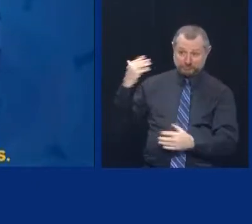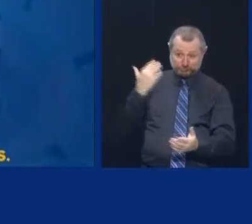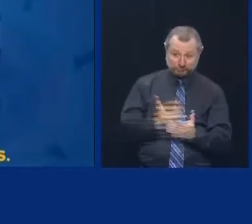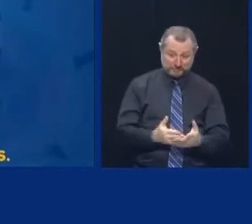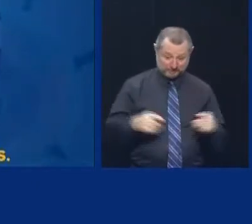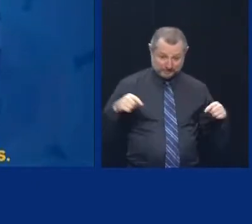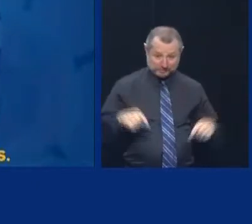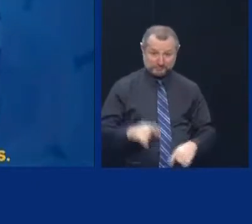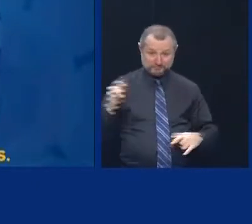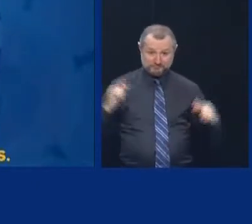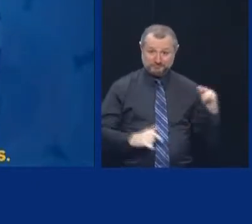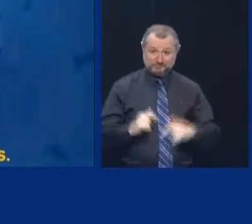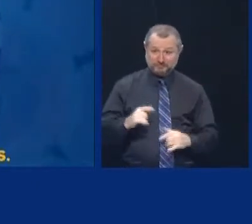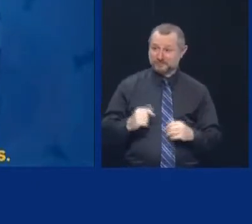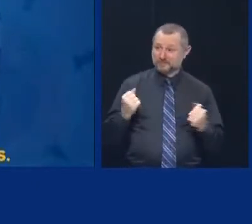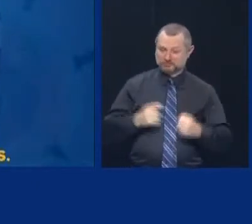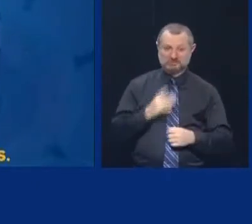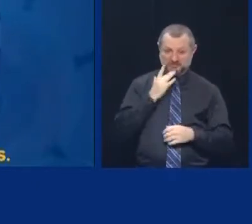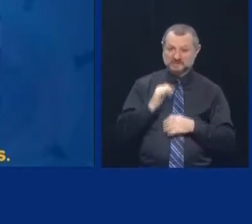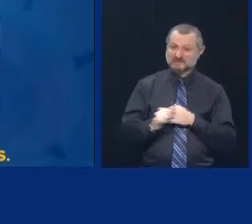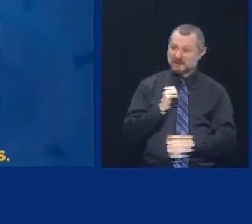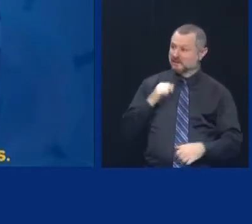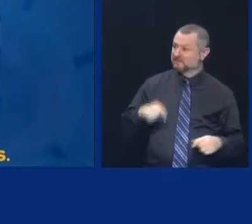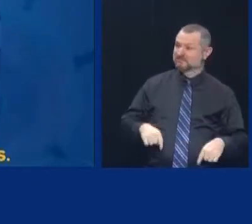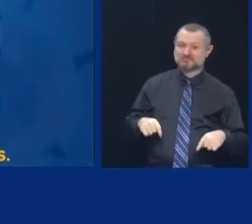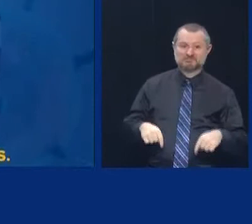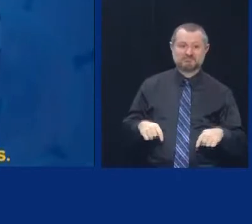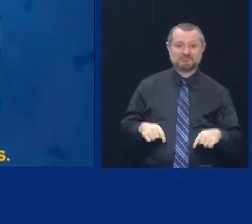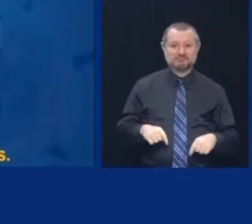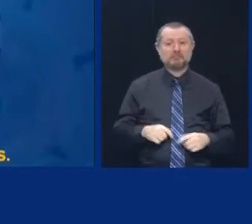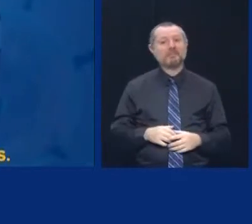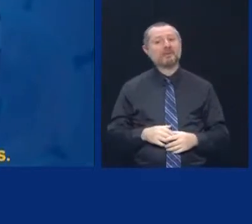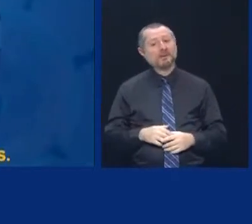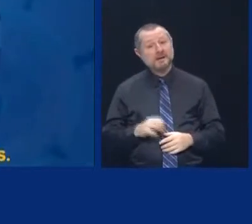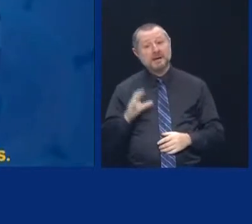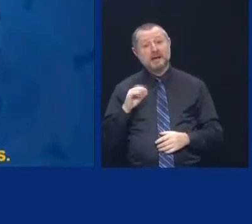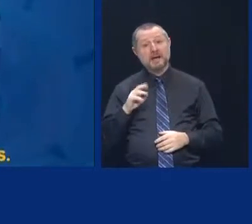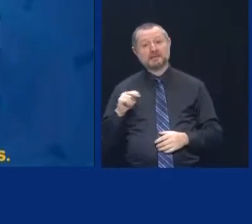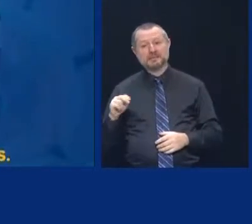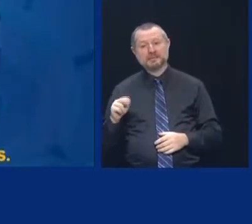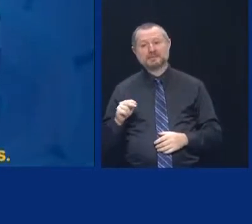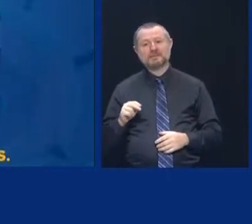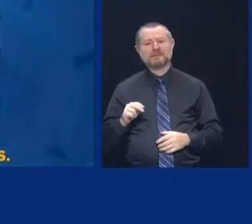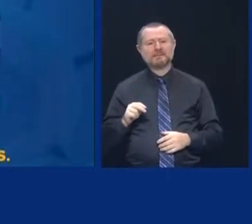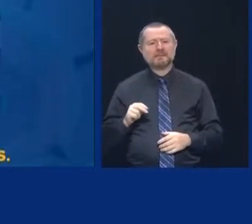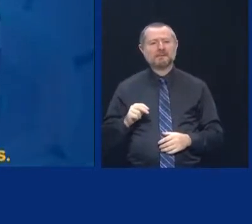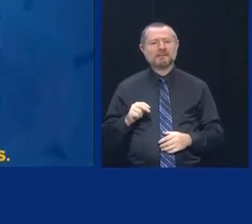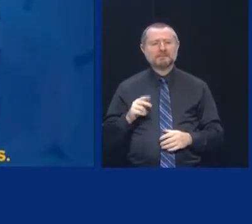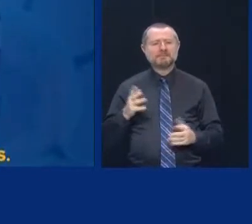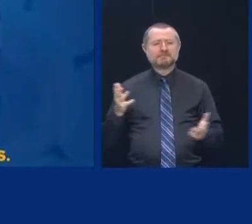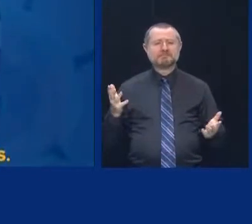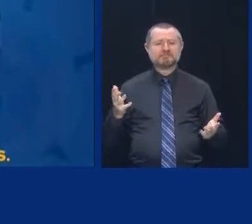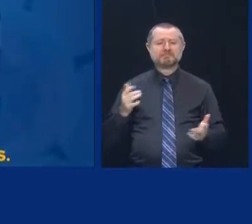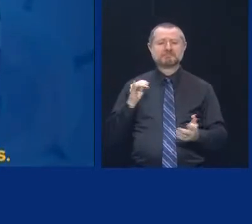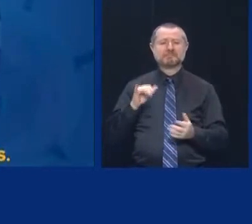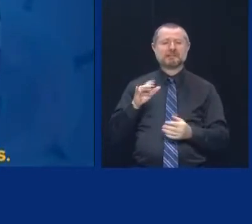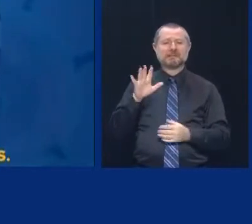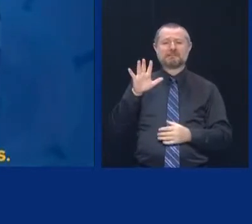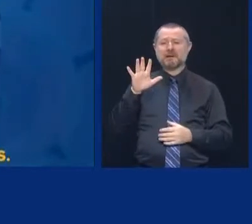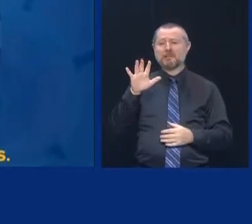threat. Connecticut is at 5.4%. Massachusetts, 2.97%.